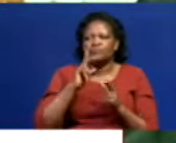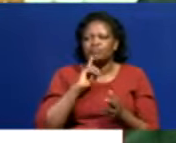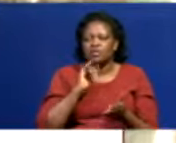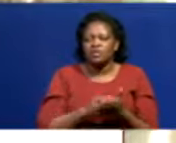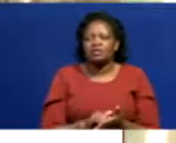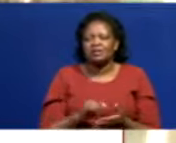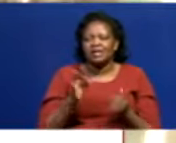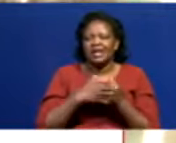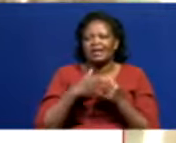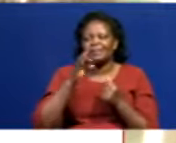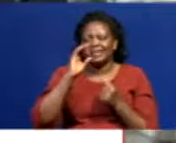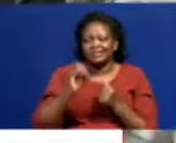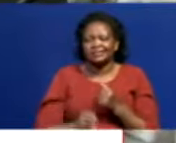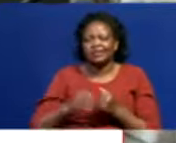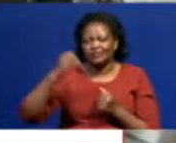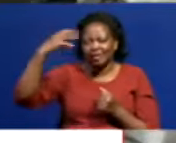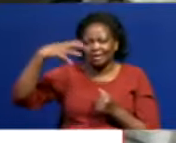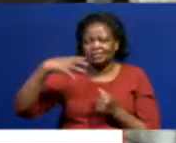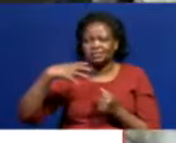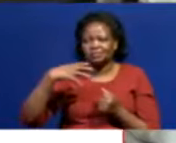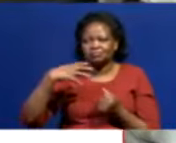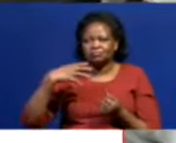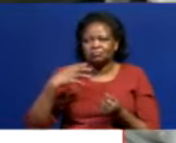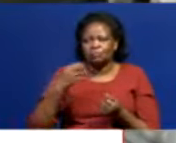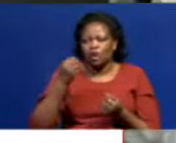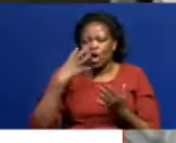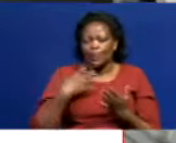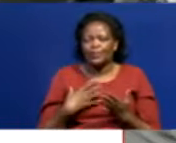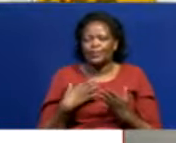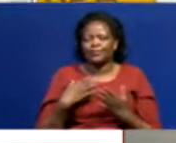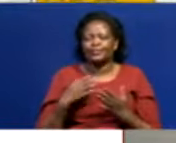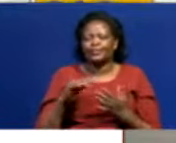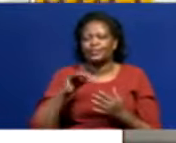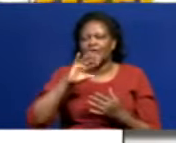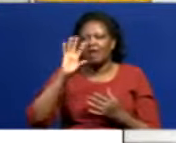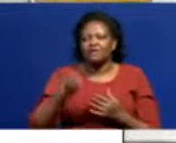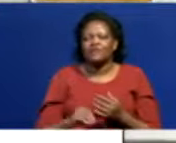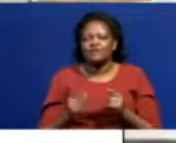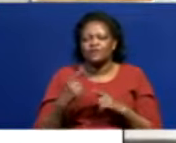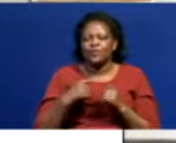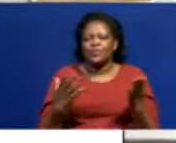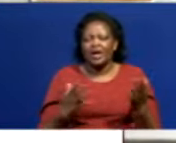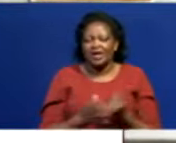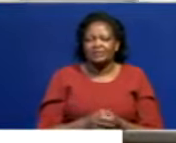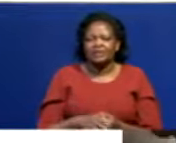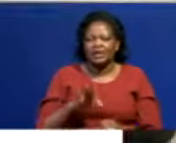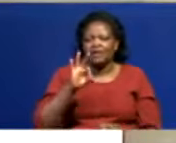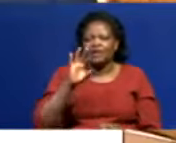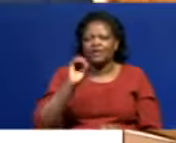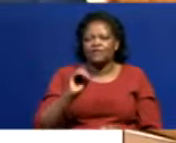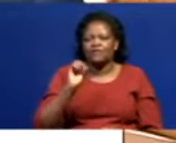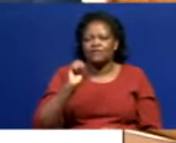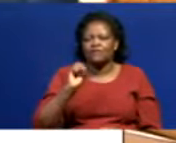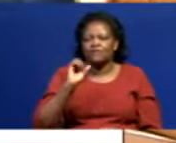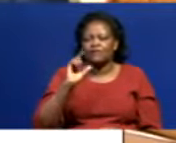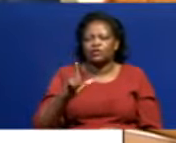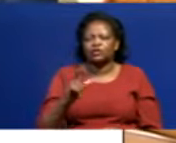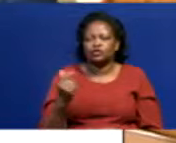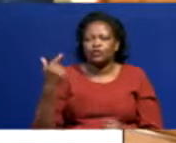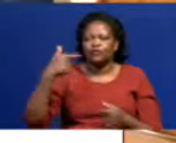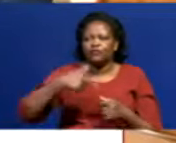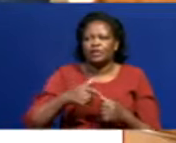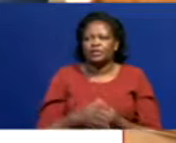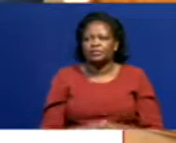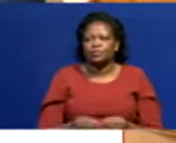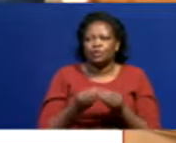almost 80% of the energy consumed in sub-Saharan Africa is generated from fossil fuel. We need to tackle